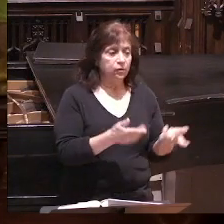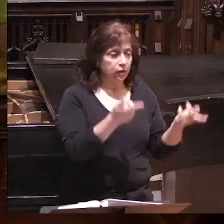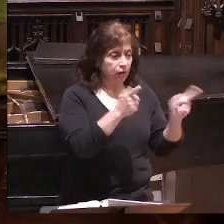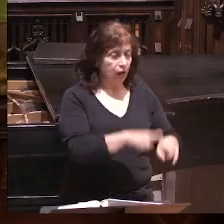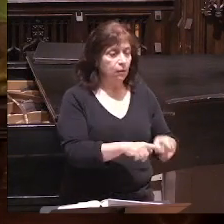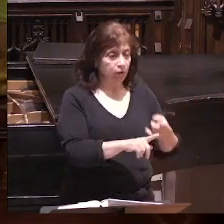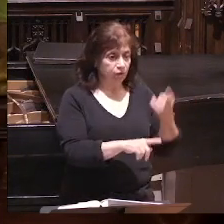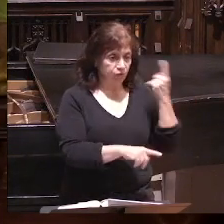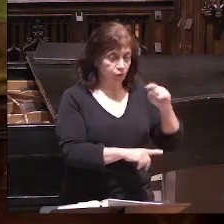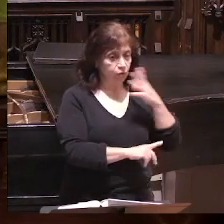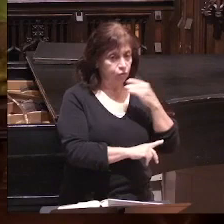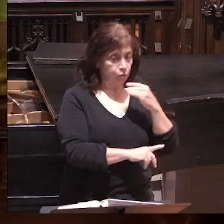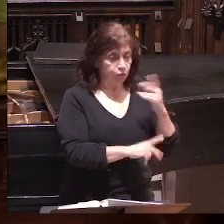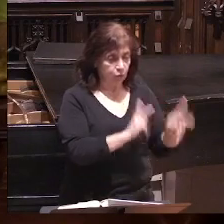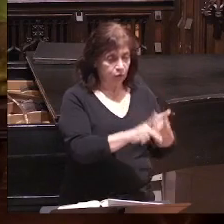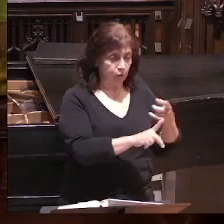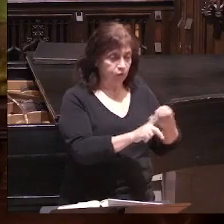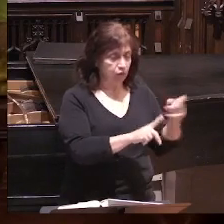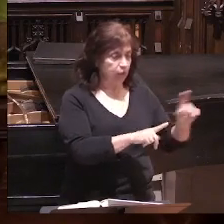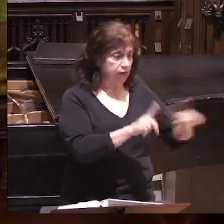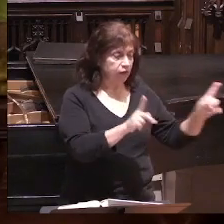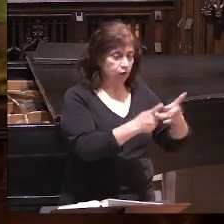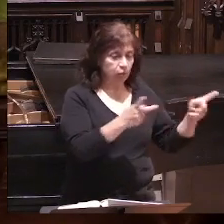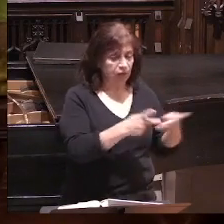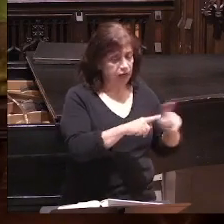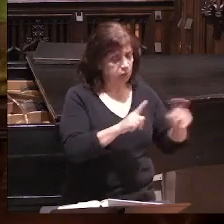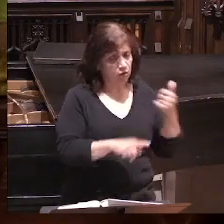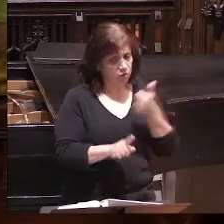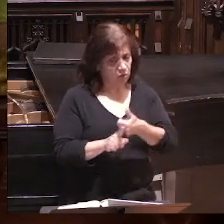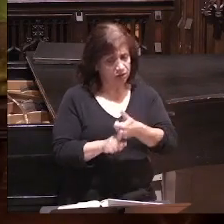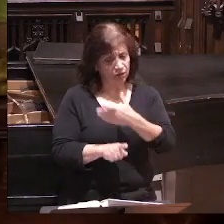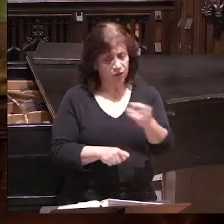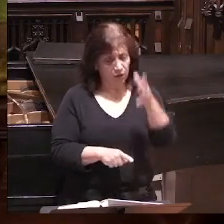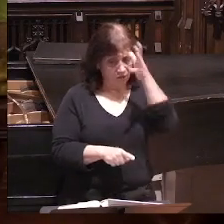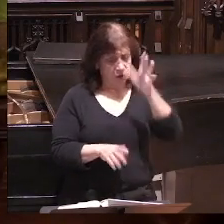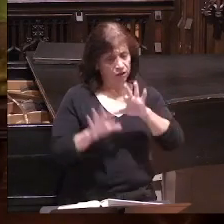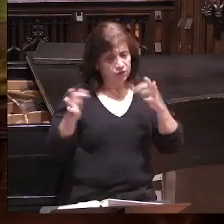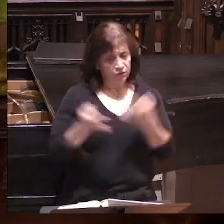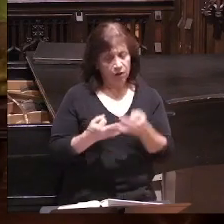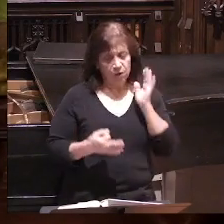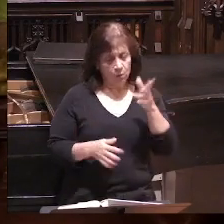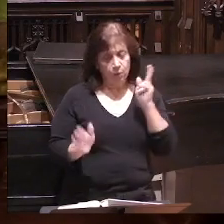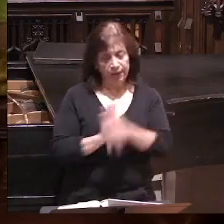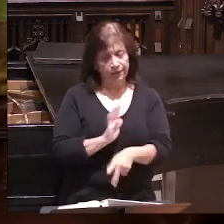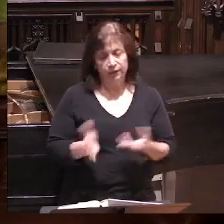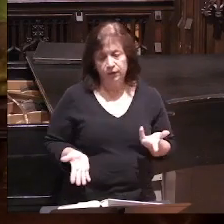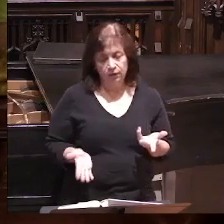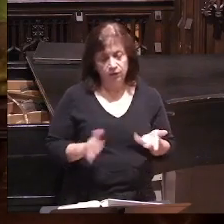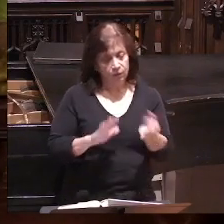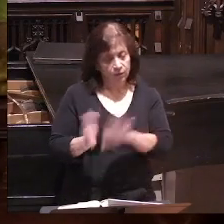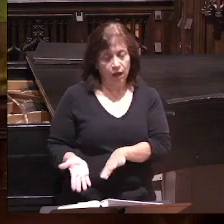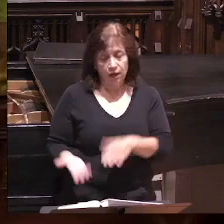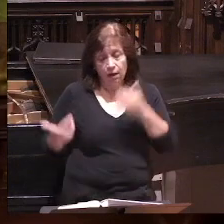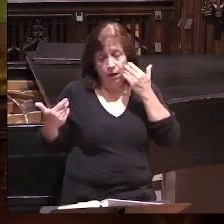another place. But you and your father's family will perish. Who